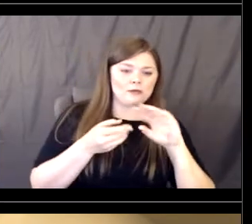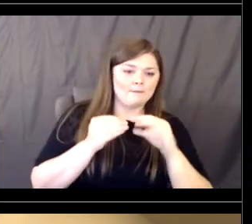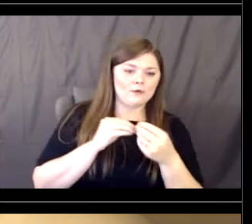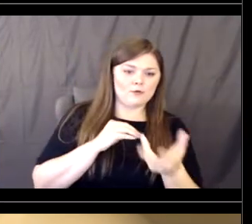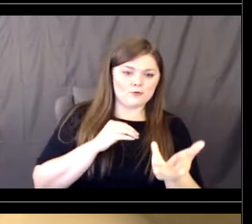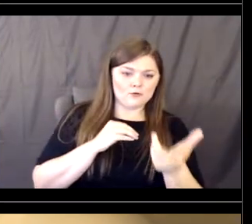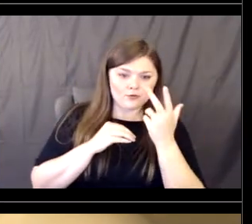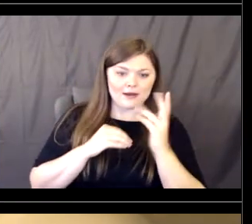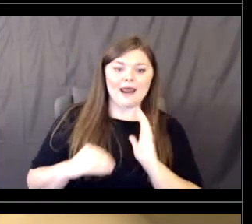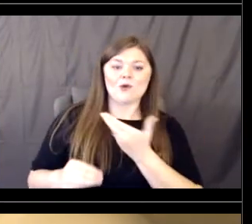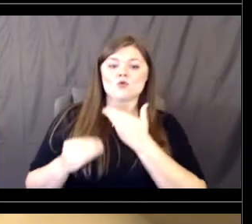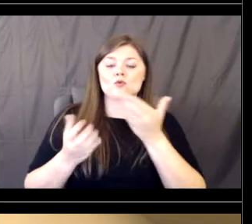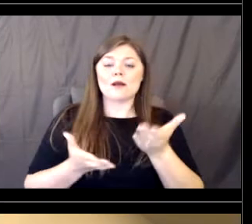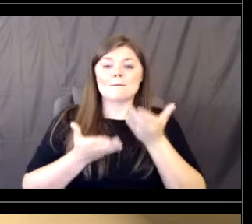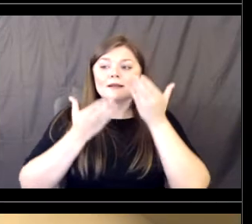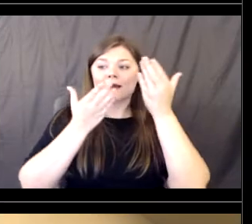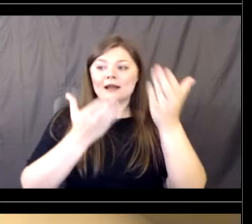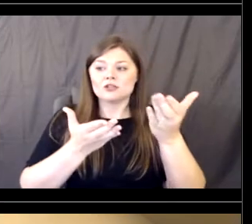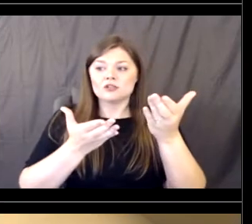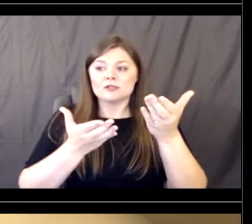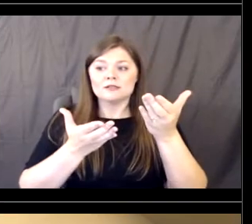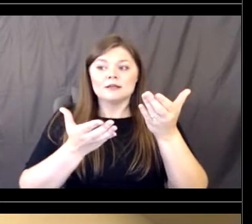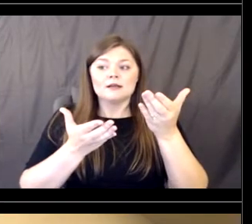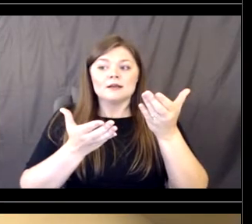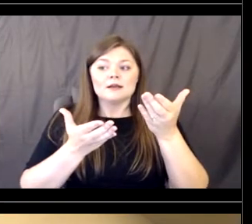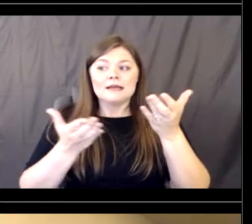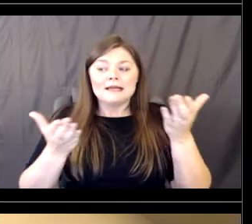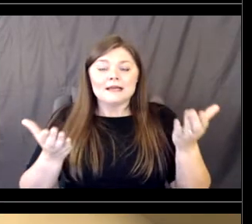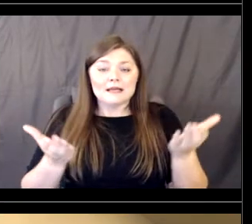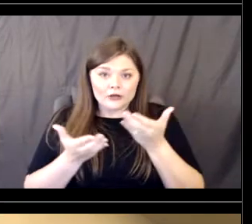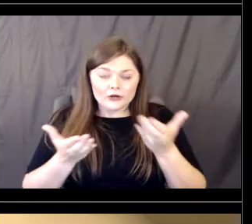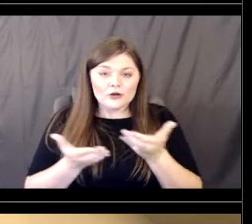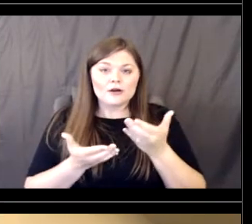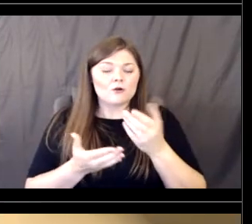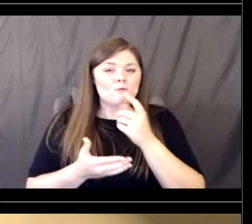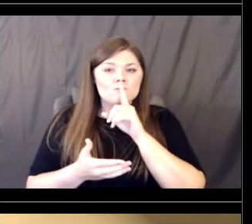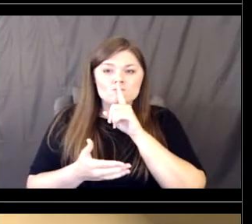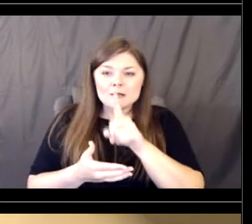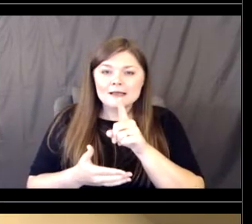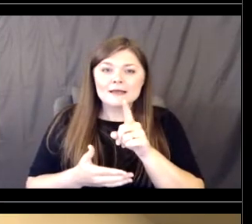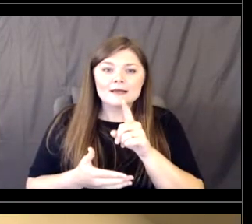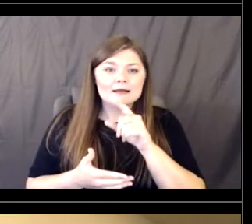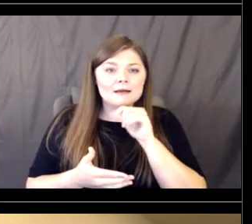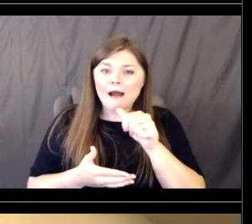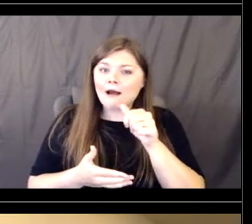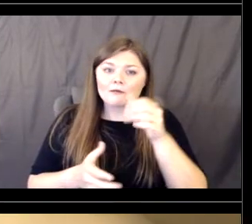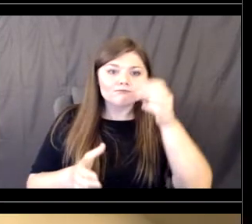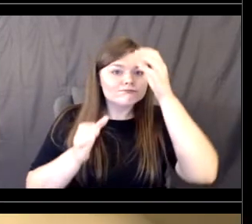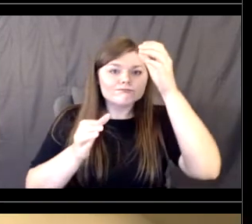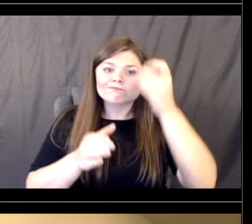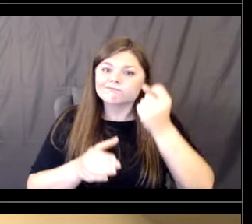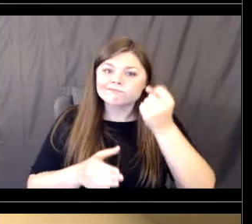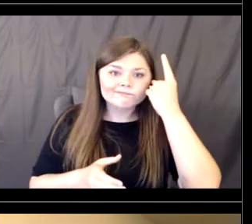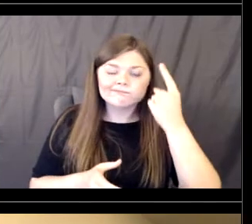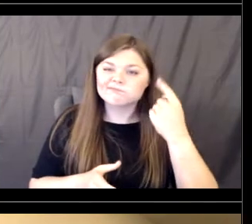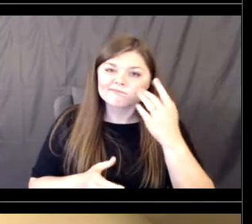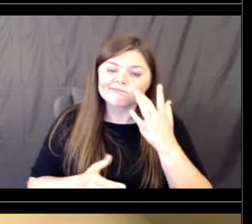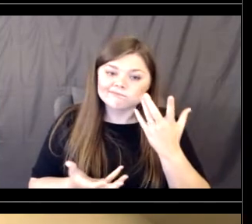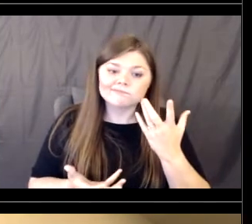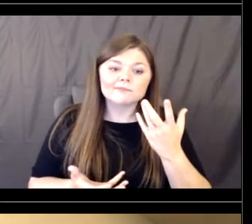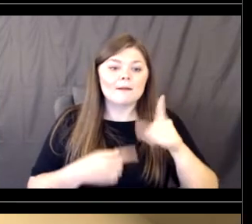our recommendations here, there was a poor understanding about the convective outlooks from the Storm